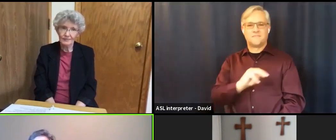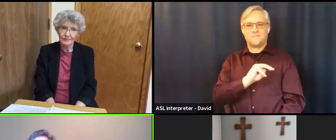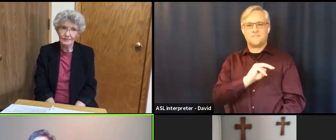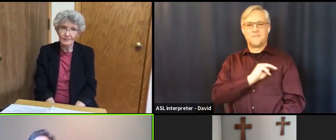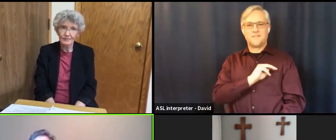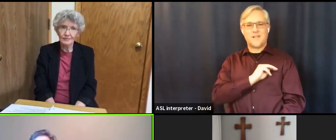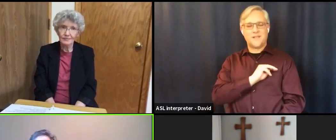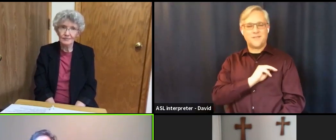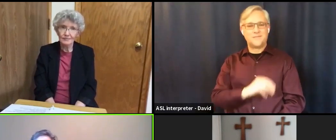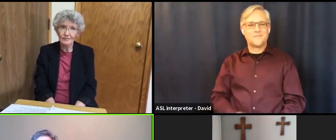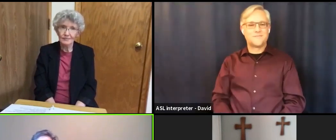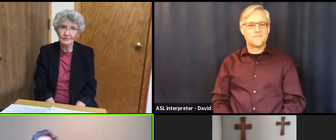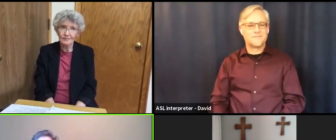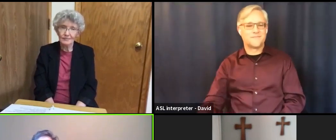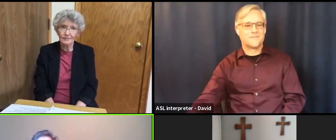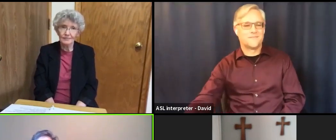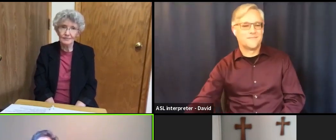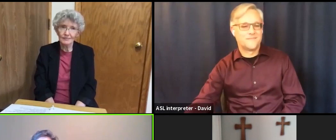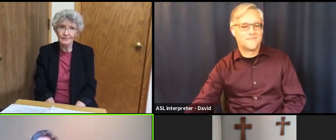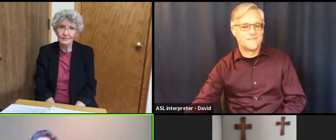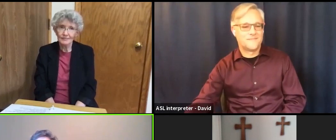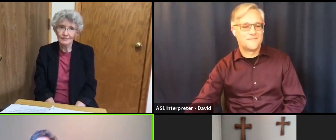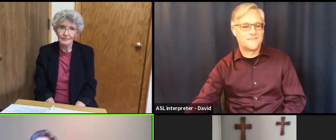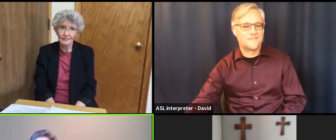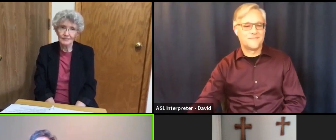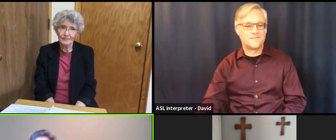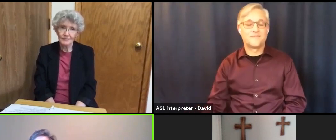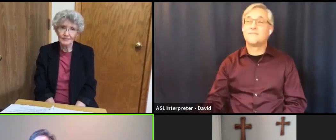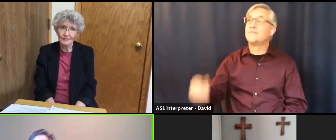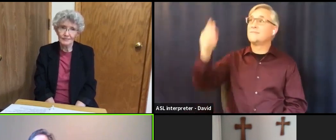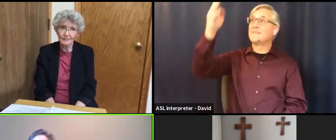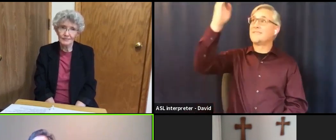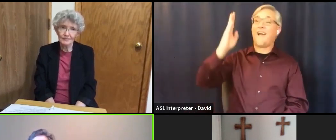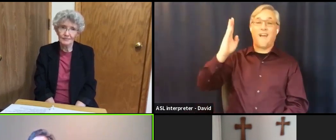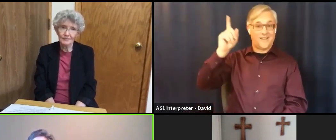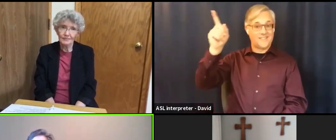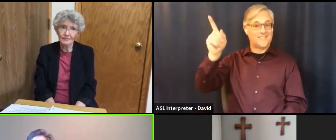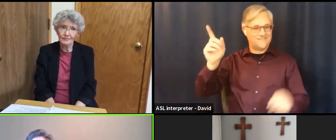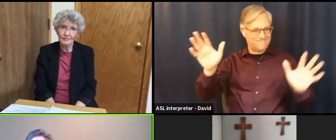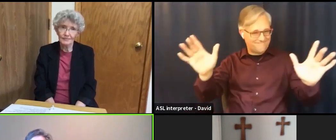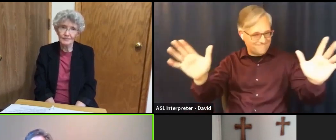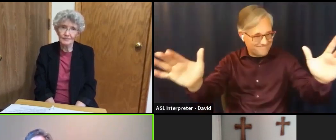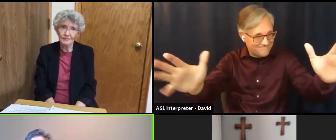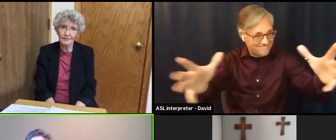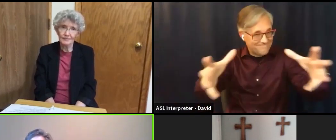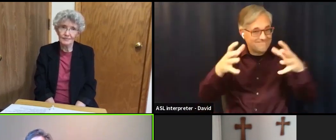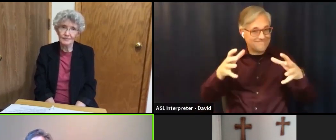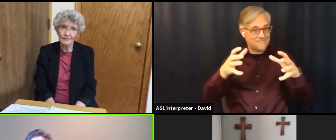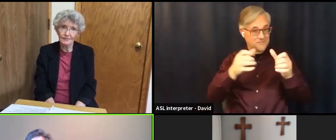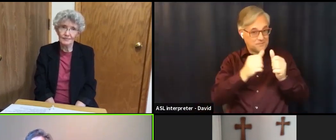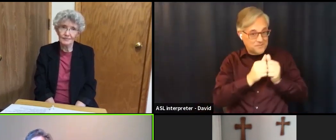Just as God gathers us together, God sends us out.